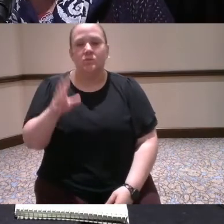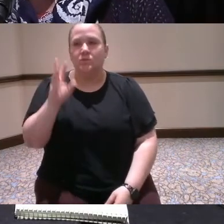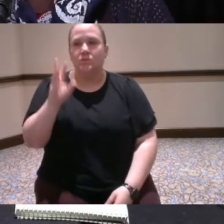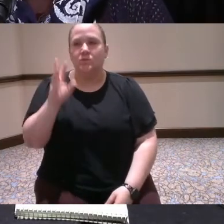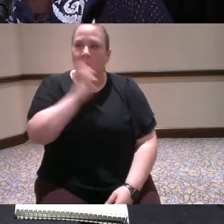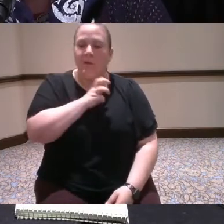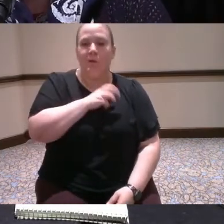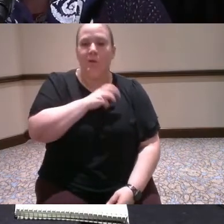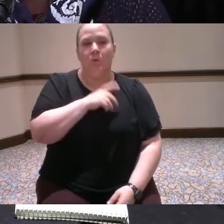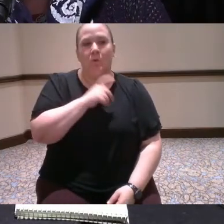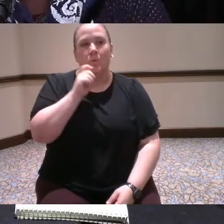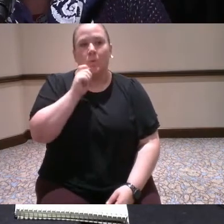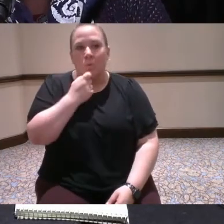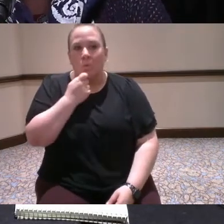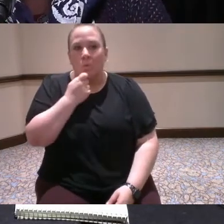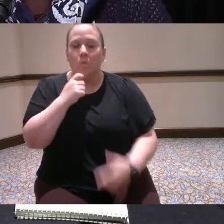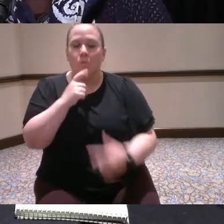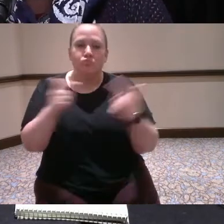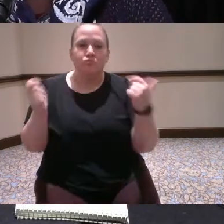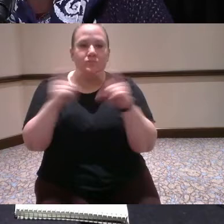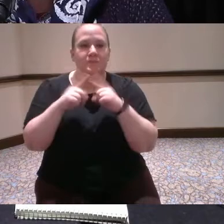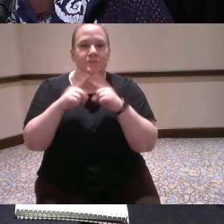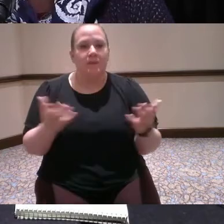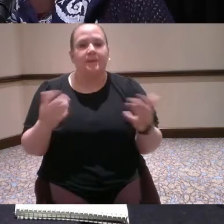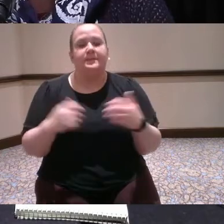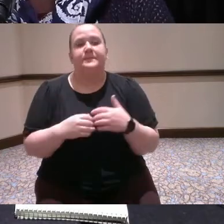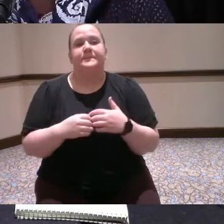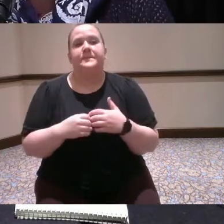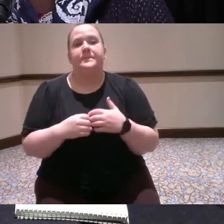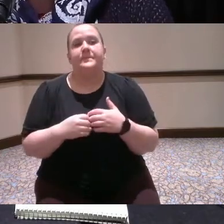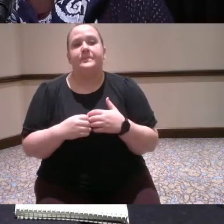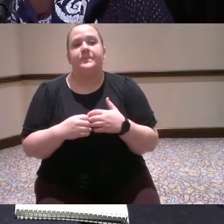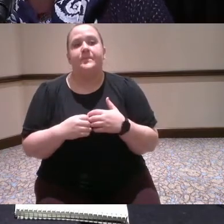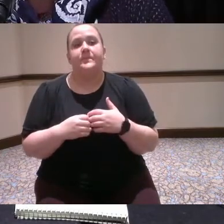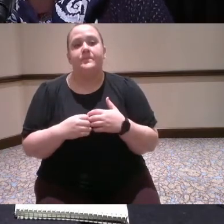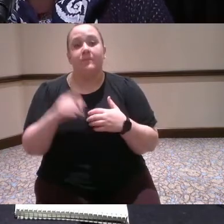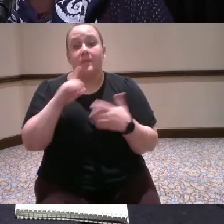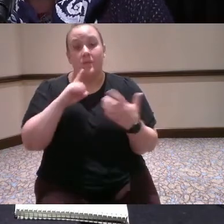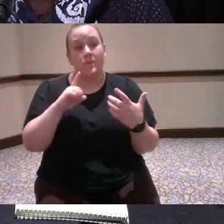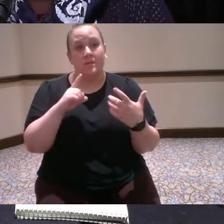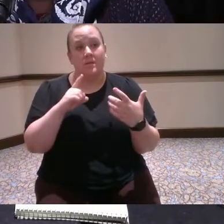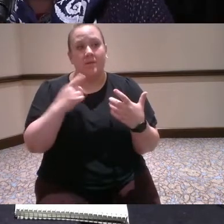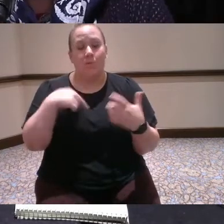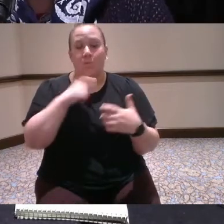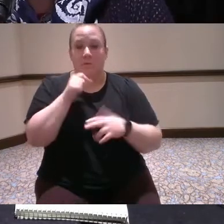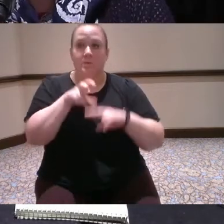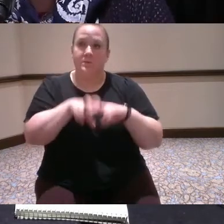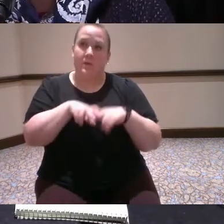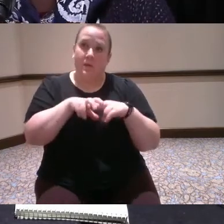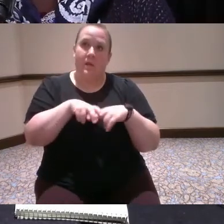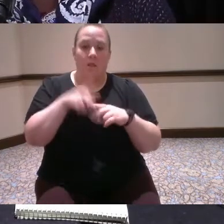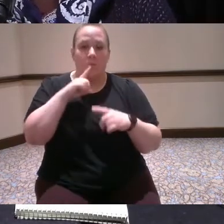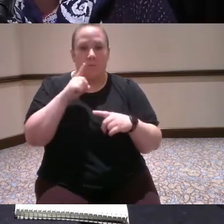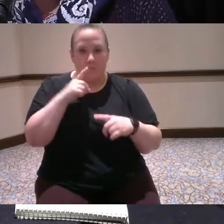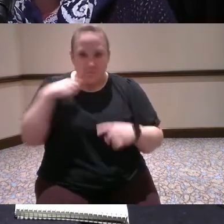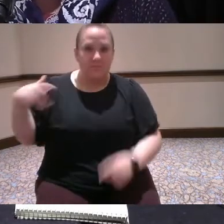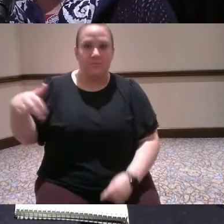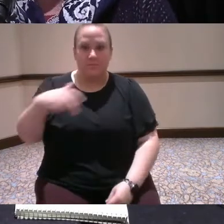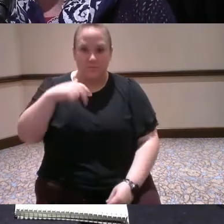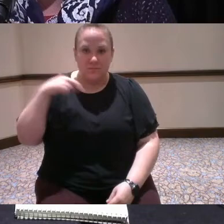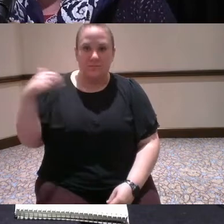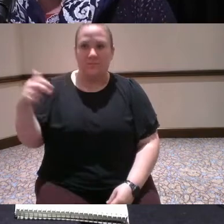weird, it was cool, it was all those things, and certainly took us out of our seats and